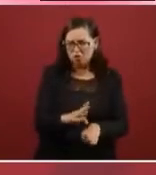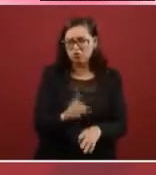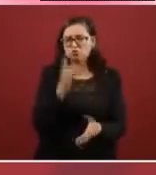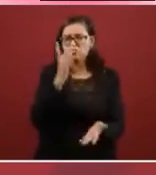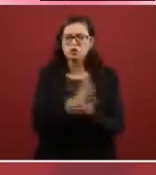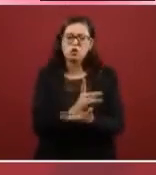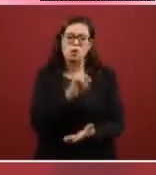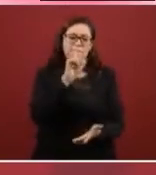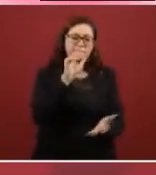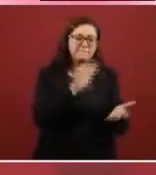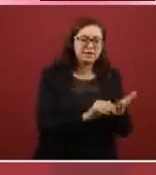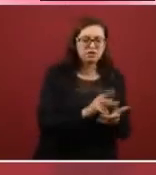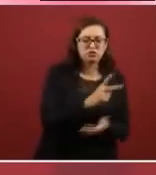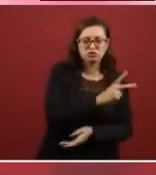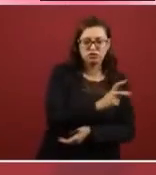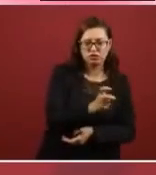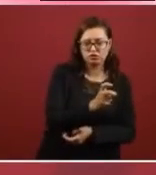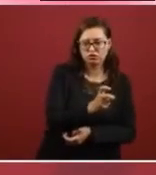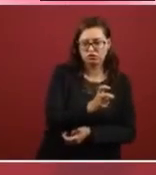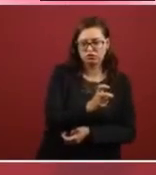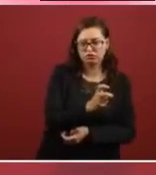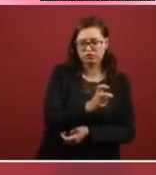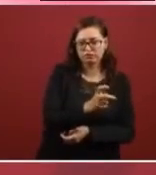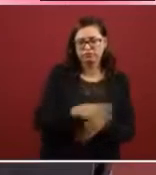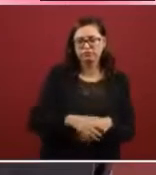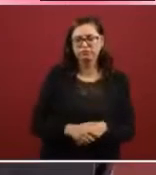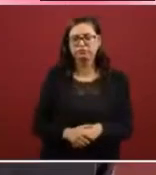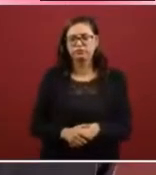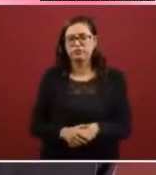Of the bank. 1,200 branches.